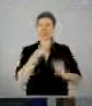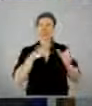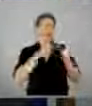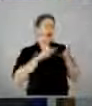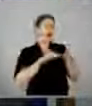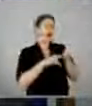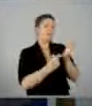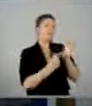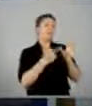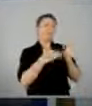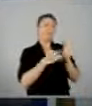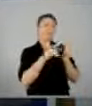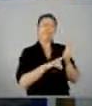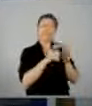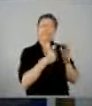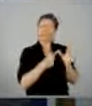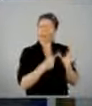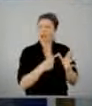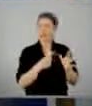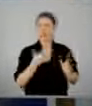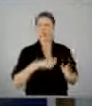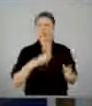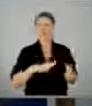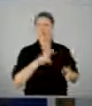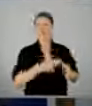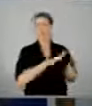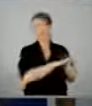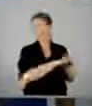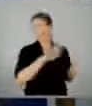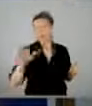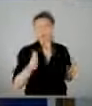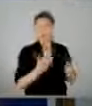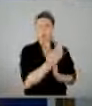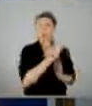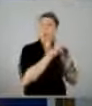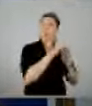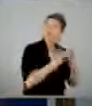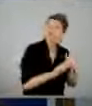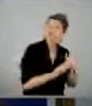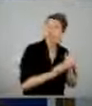in primary care through GPs and potentially through pharmacy practices.